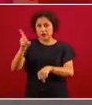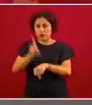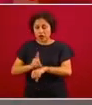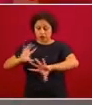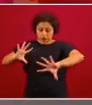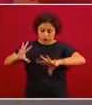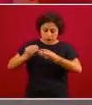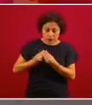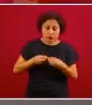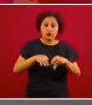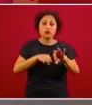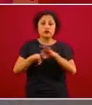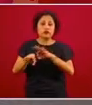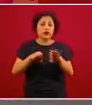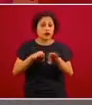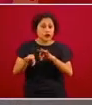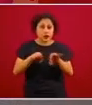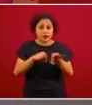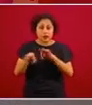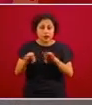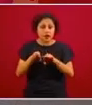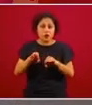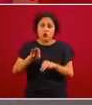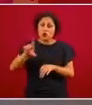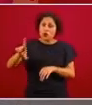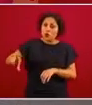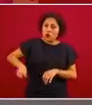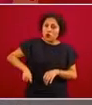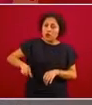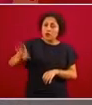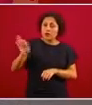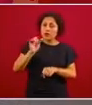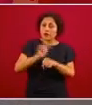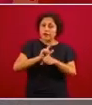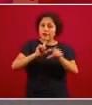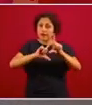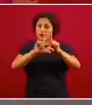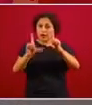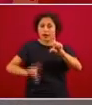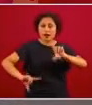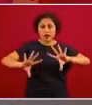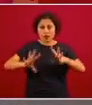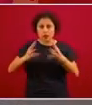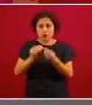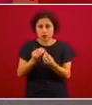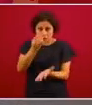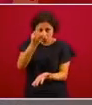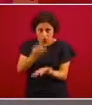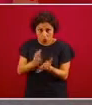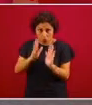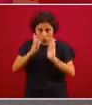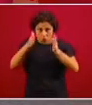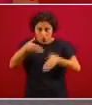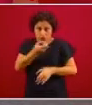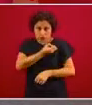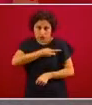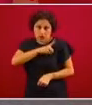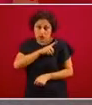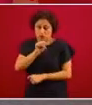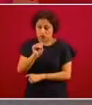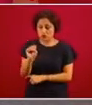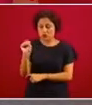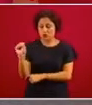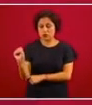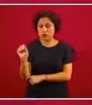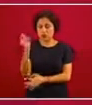night here, this work represents the efforts of all of the federal government, not only